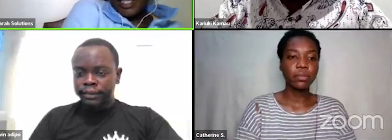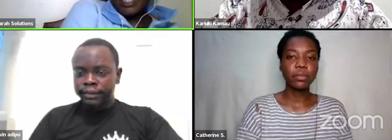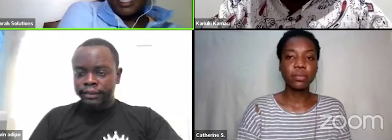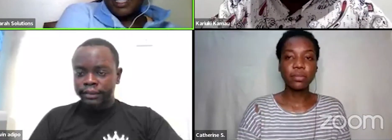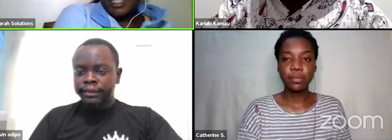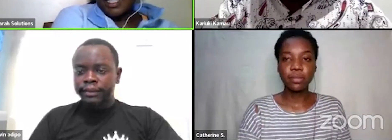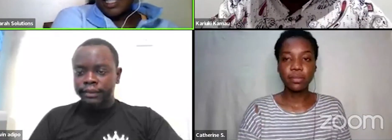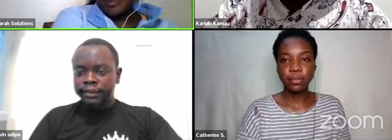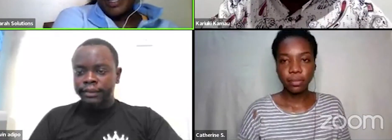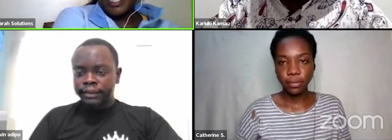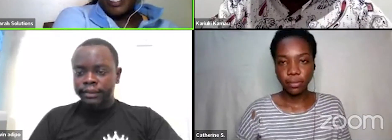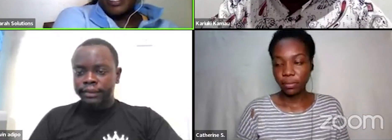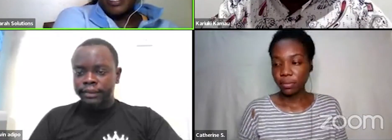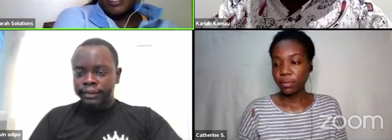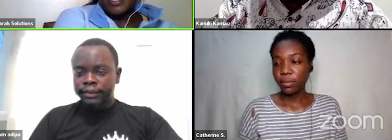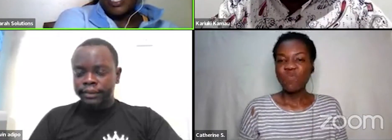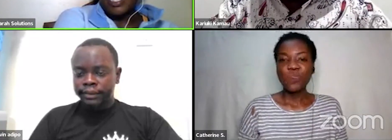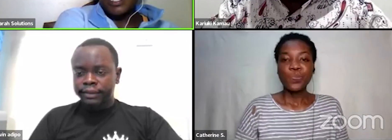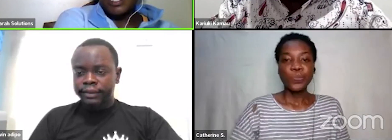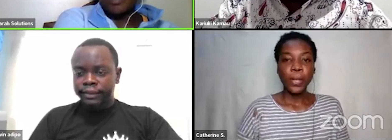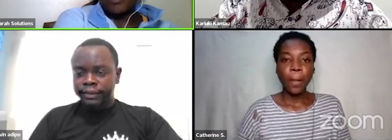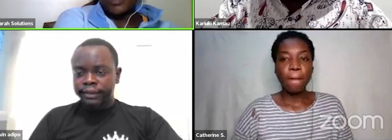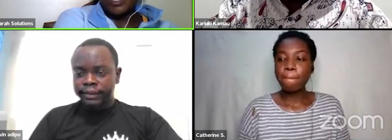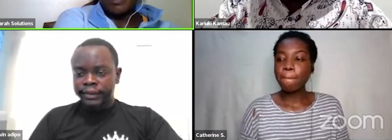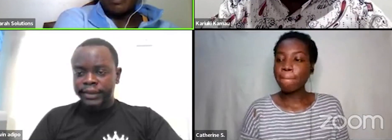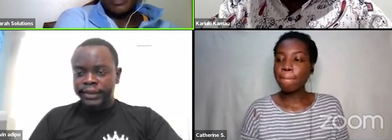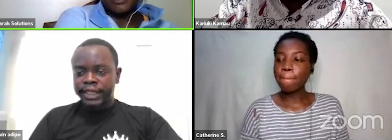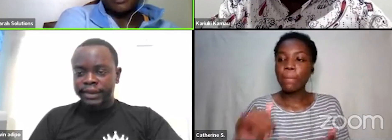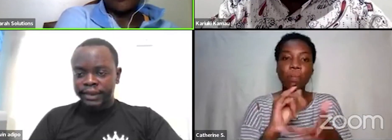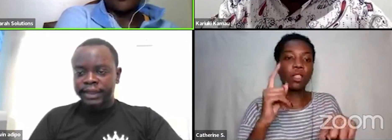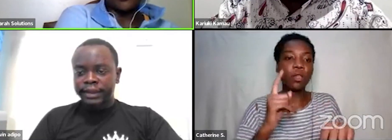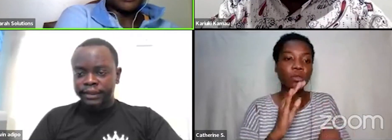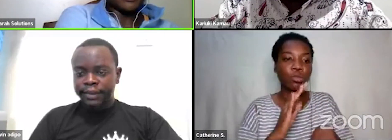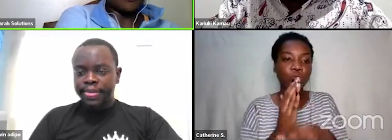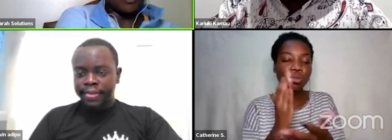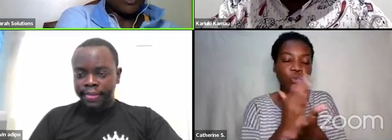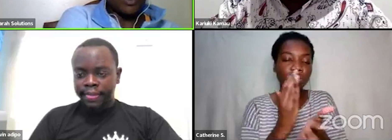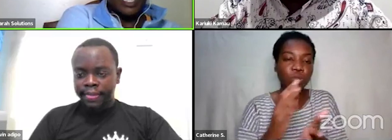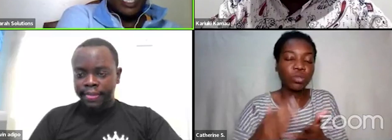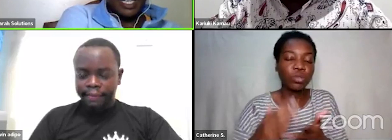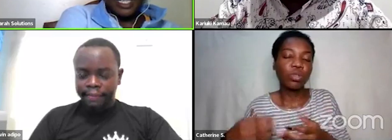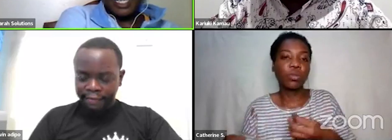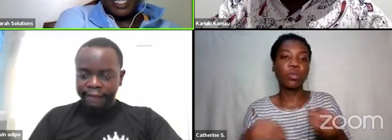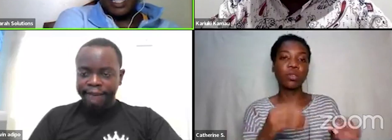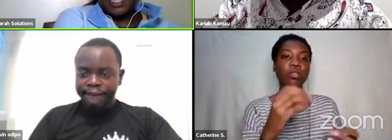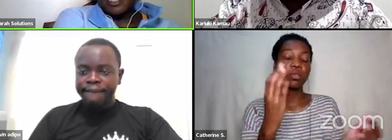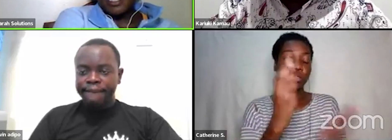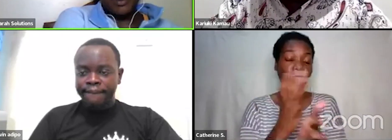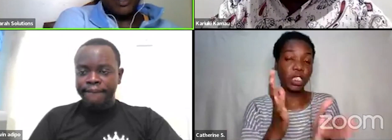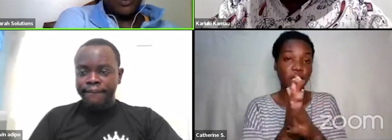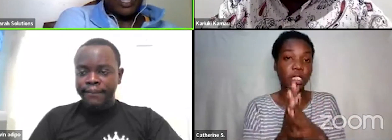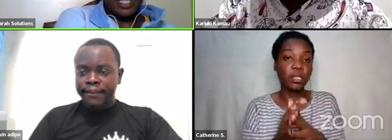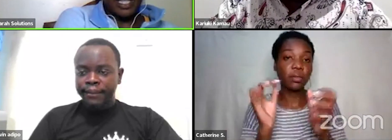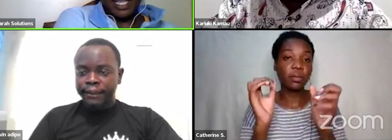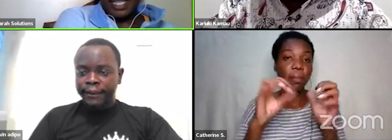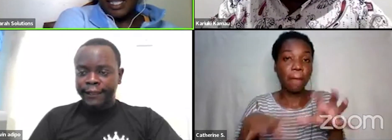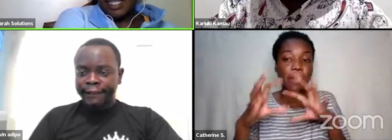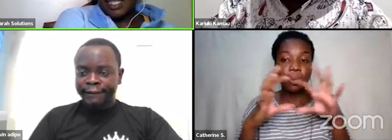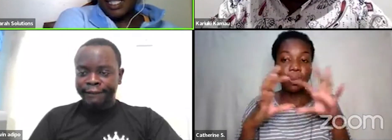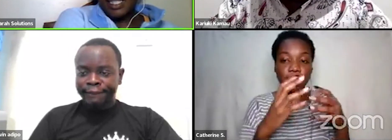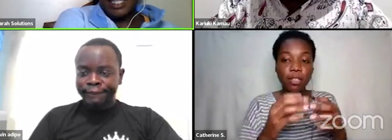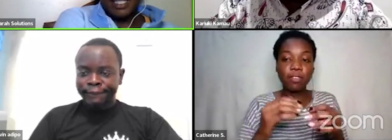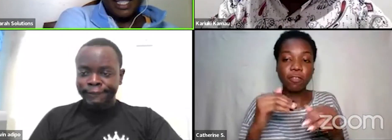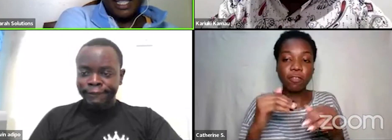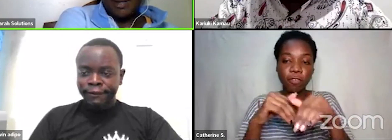that's true. There's a comment there that says strategy is fluid. The market informs your next move. And as an entrepreneur,